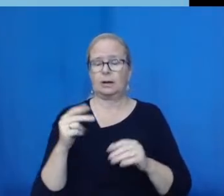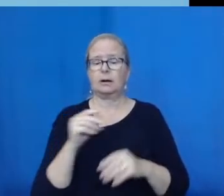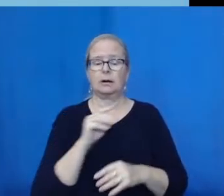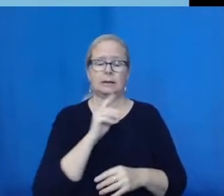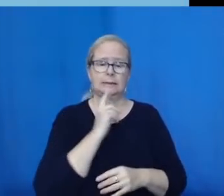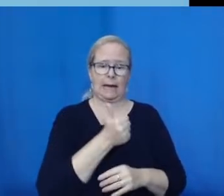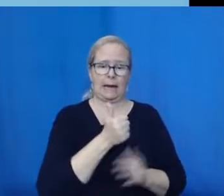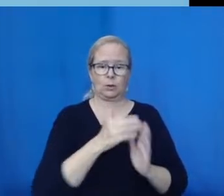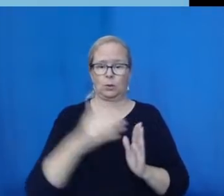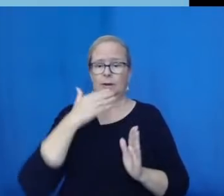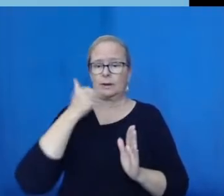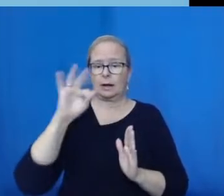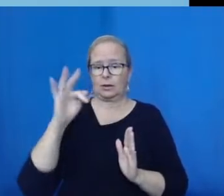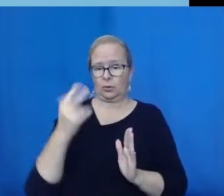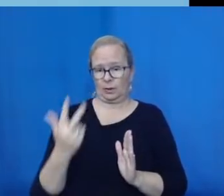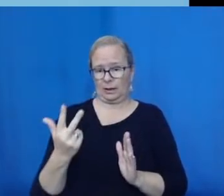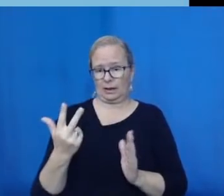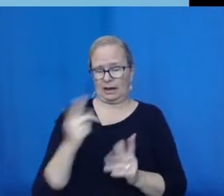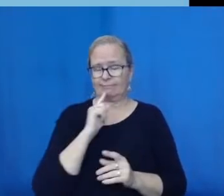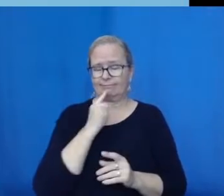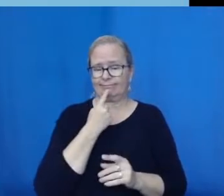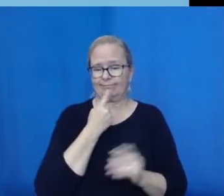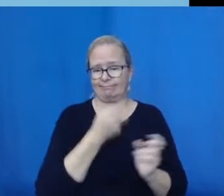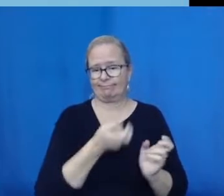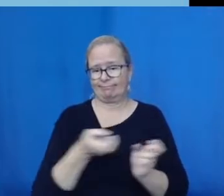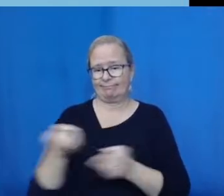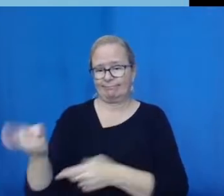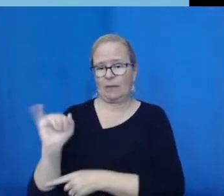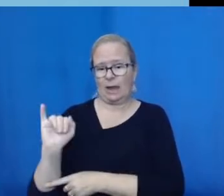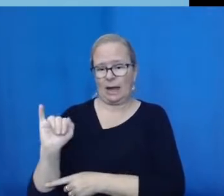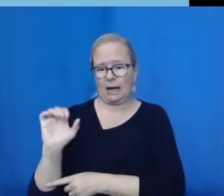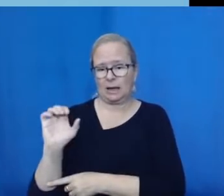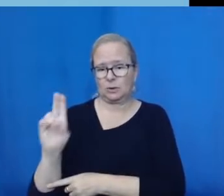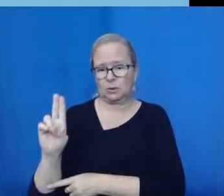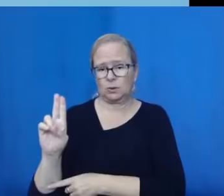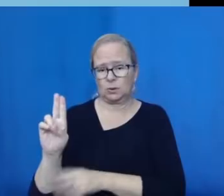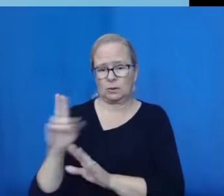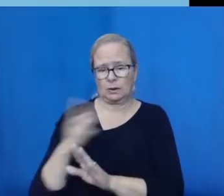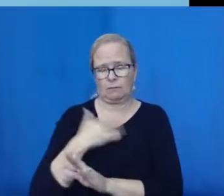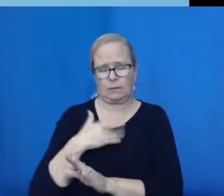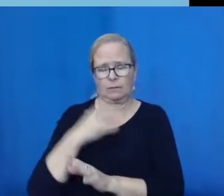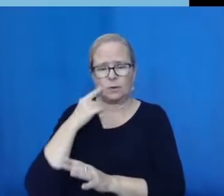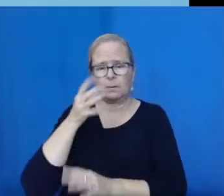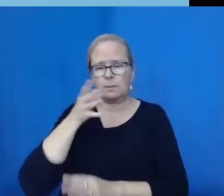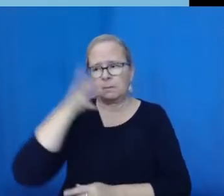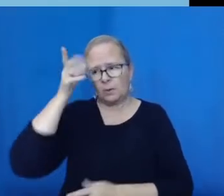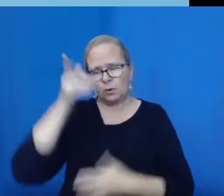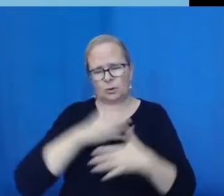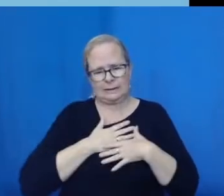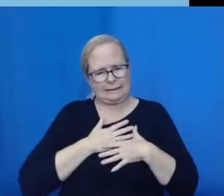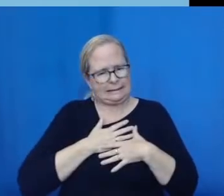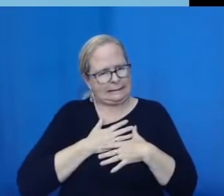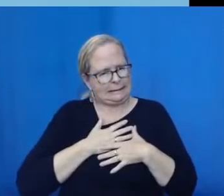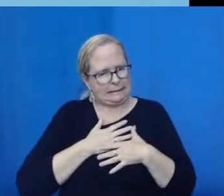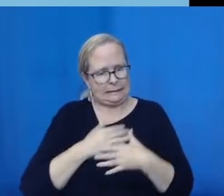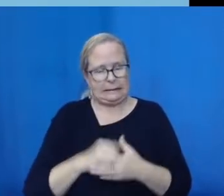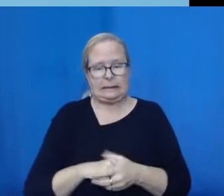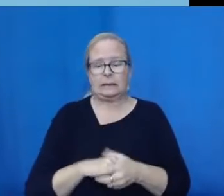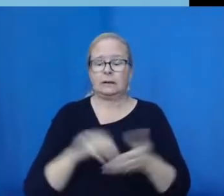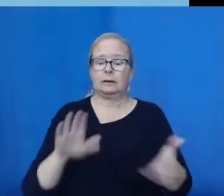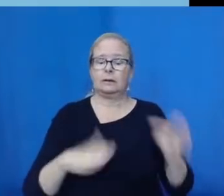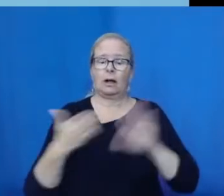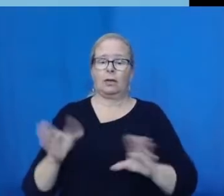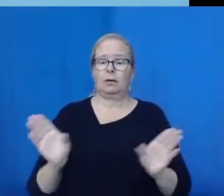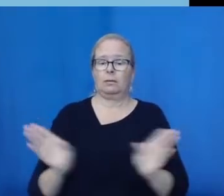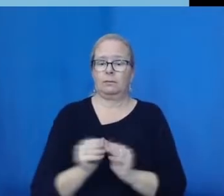Here's the deaths today, 26. Nobody particularly young, which is good, but there were 2 very young people yesterday, 20 to 29